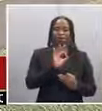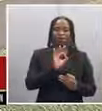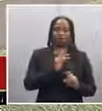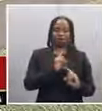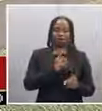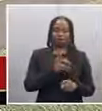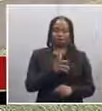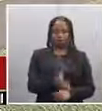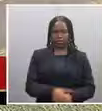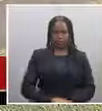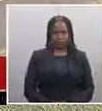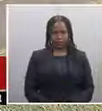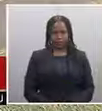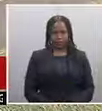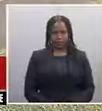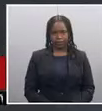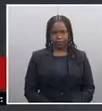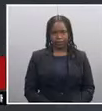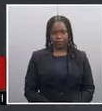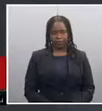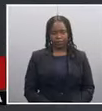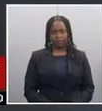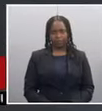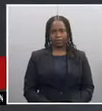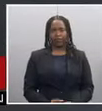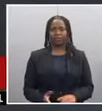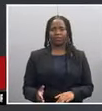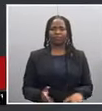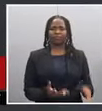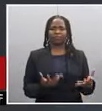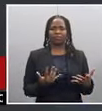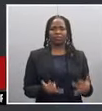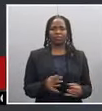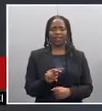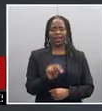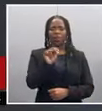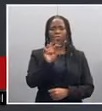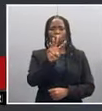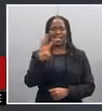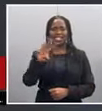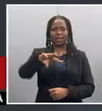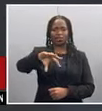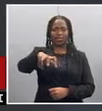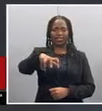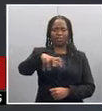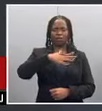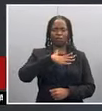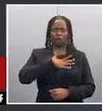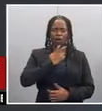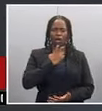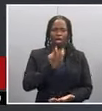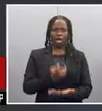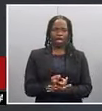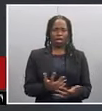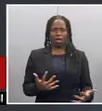Desan Thathia in Shalcross, Durban. Now to the town of Stella in the Northwest Province and a story that has shocked